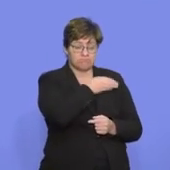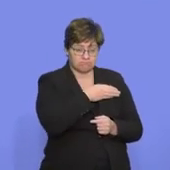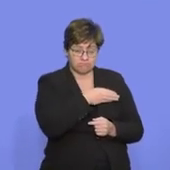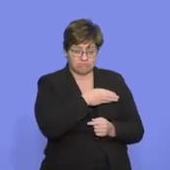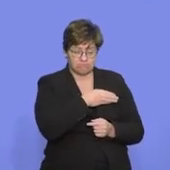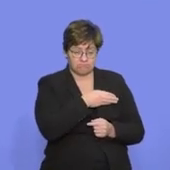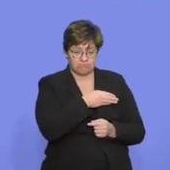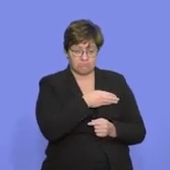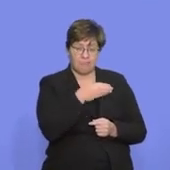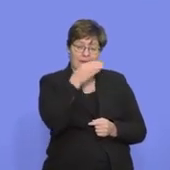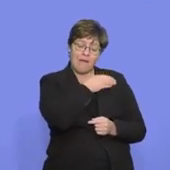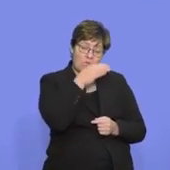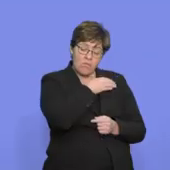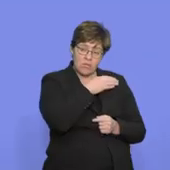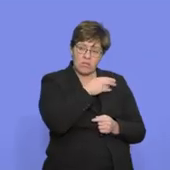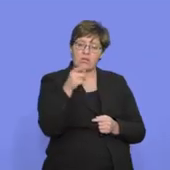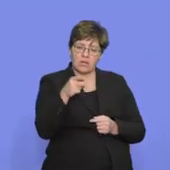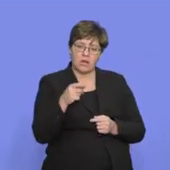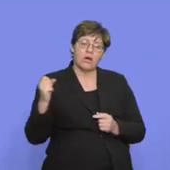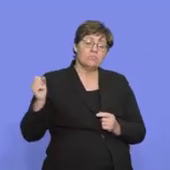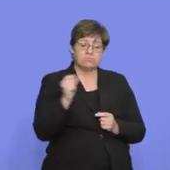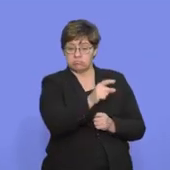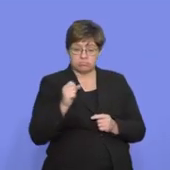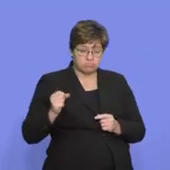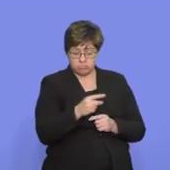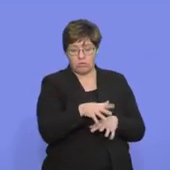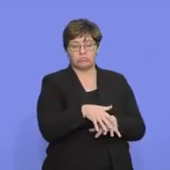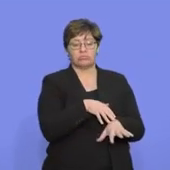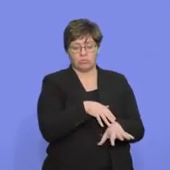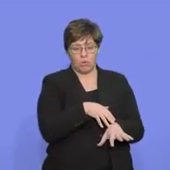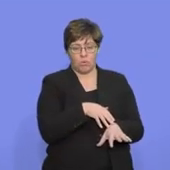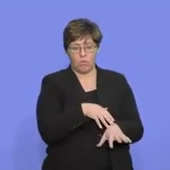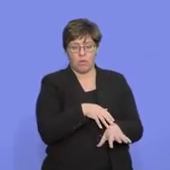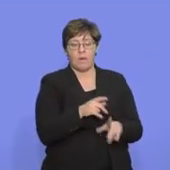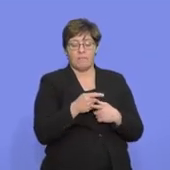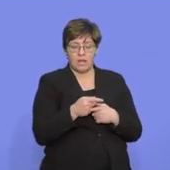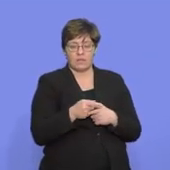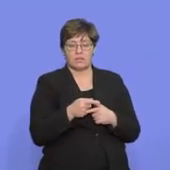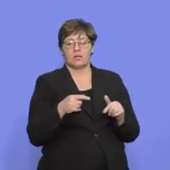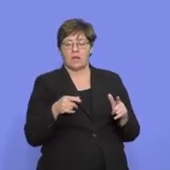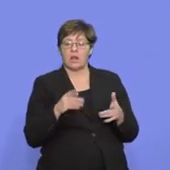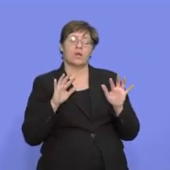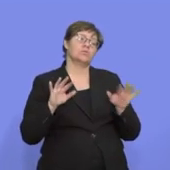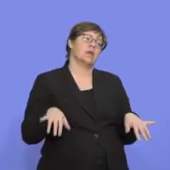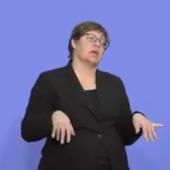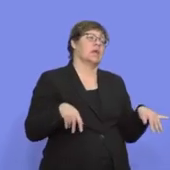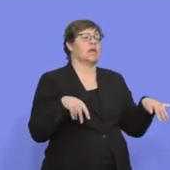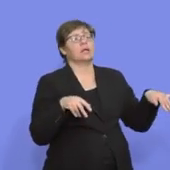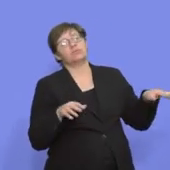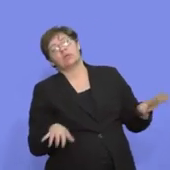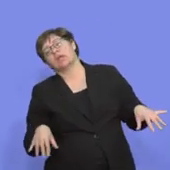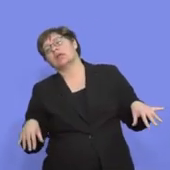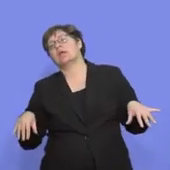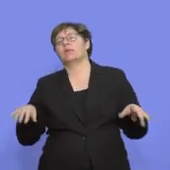the alcohol will slow down these chemicals here. And the chemicals will start swimming here and swimming here